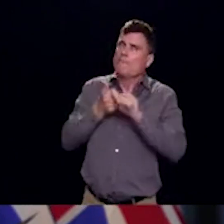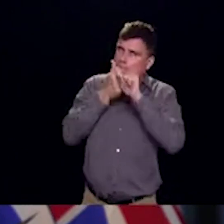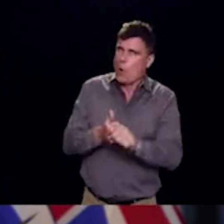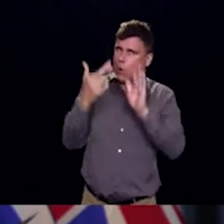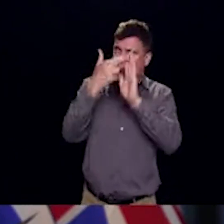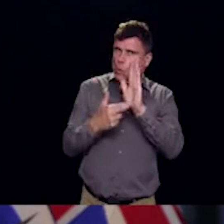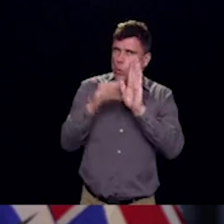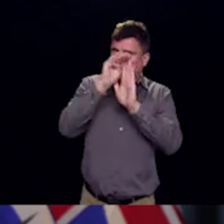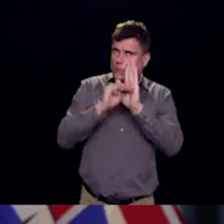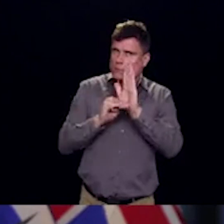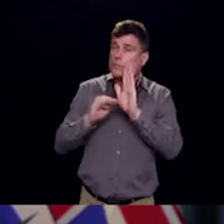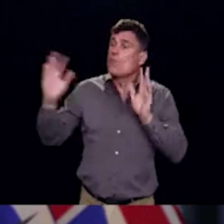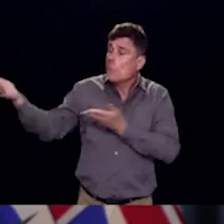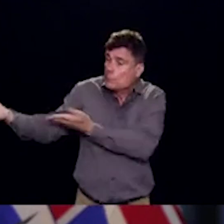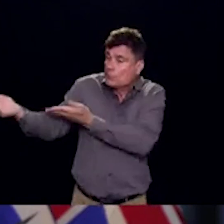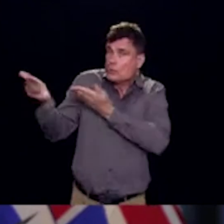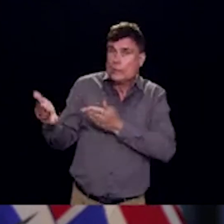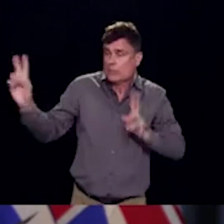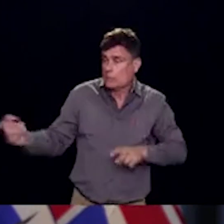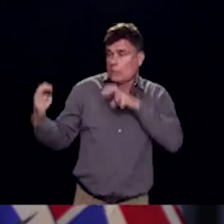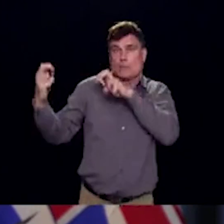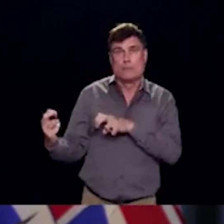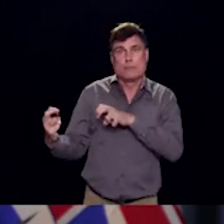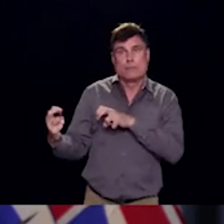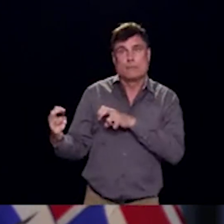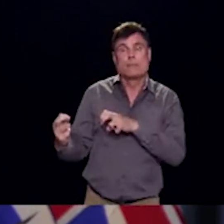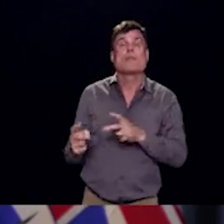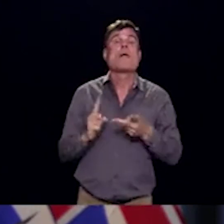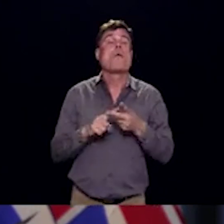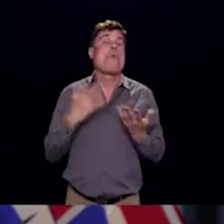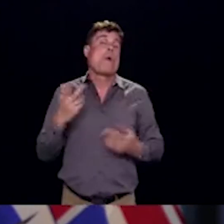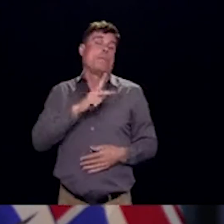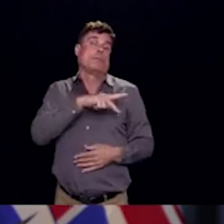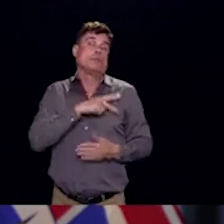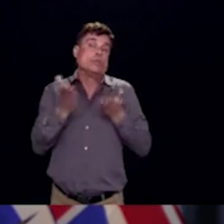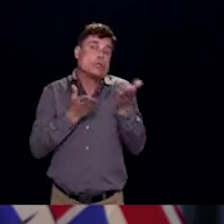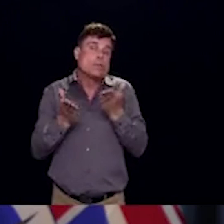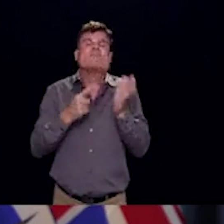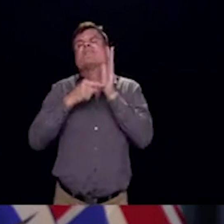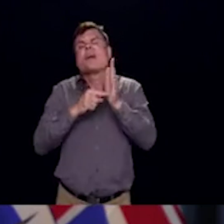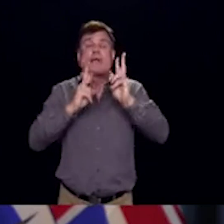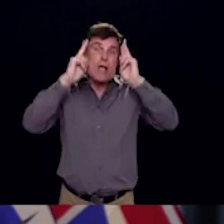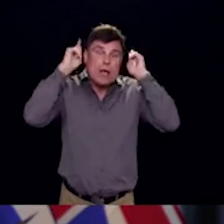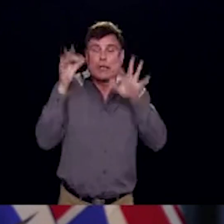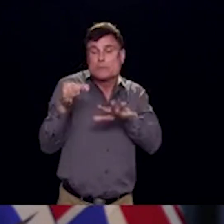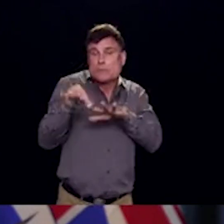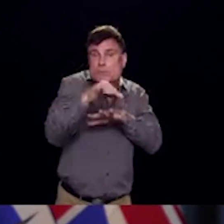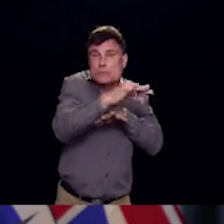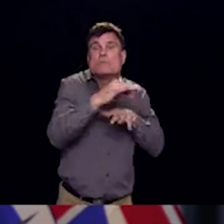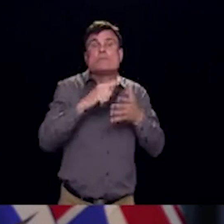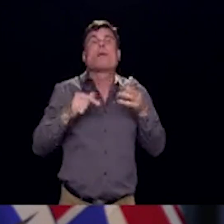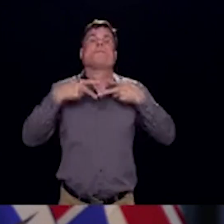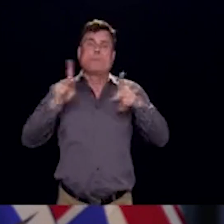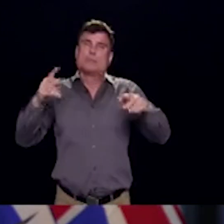will have personal service providers, including hairdressers and barbers, will be able to come into long-term care and seniors assisted